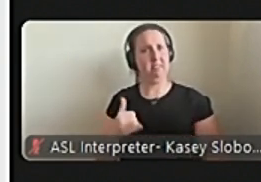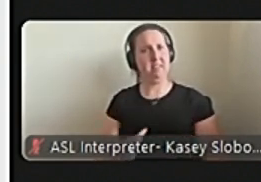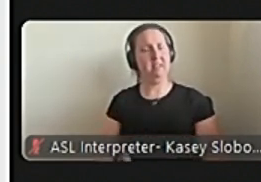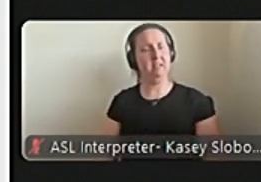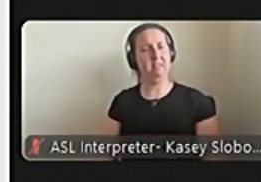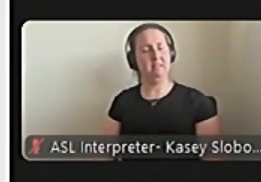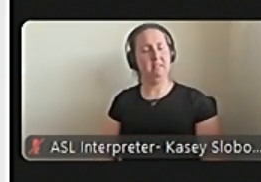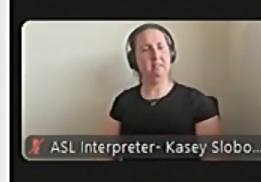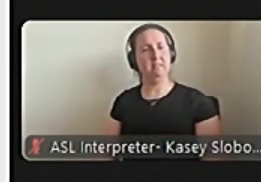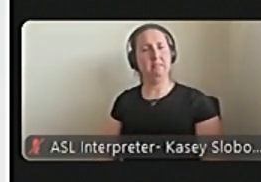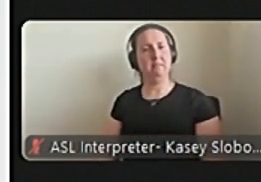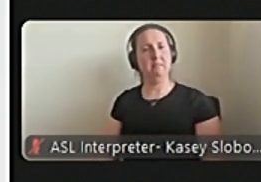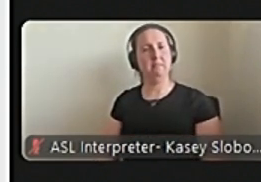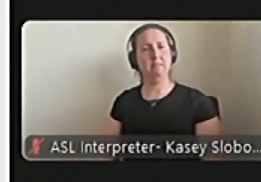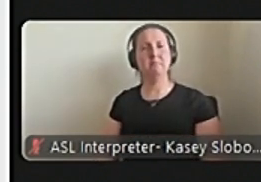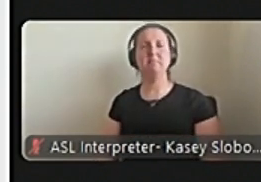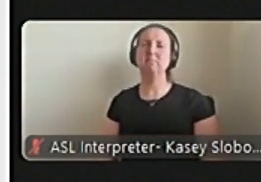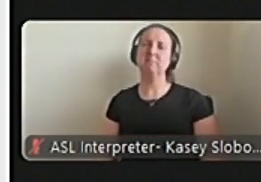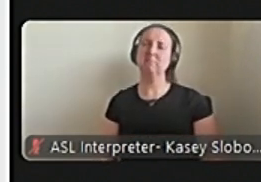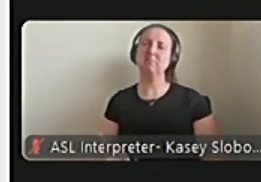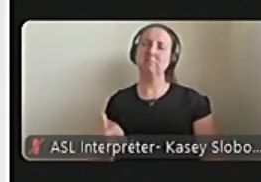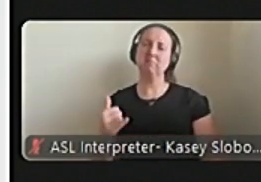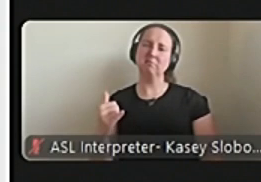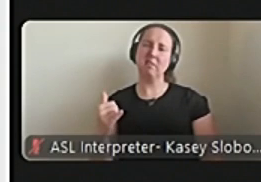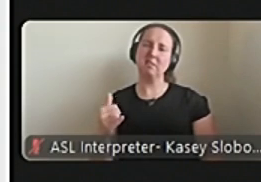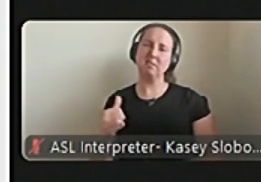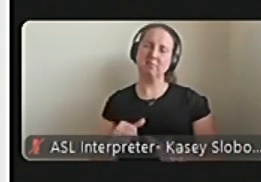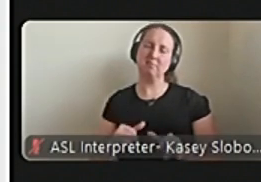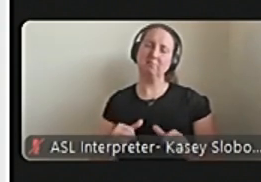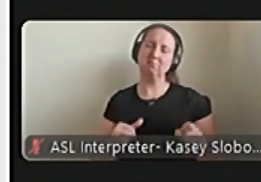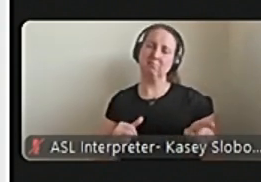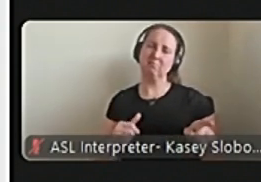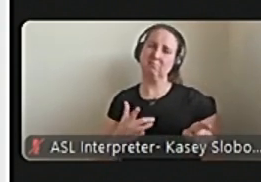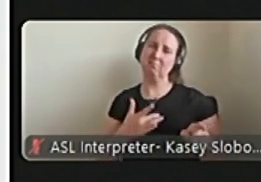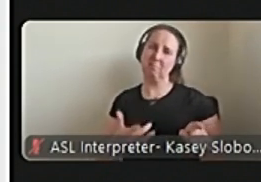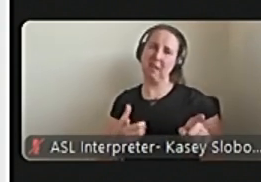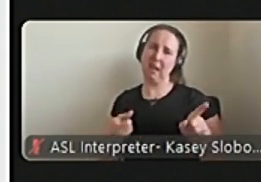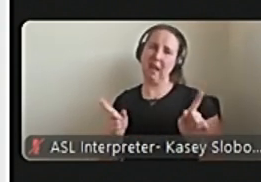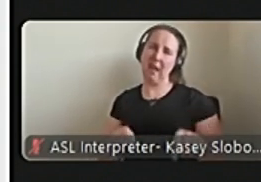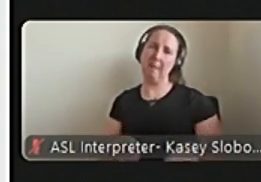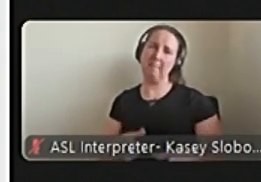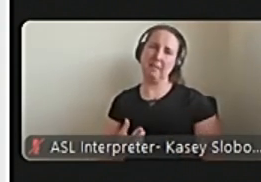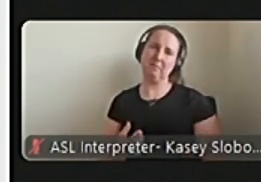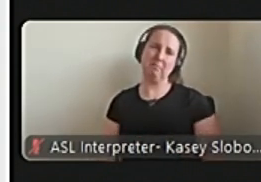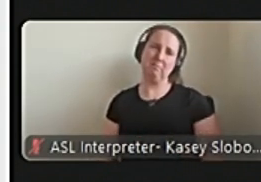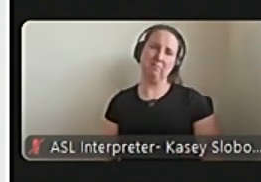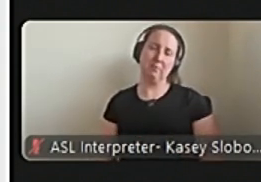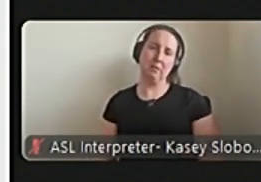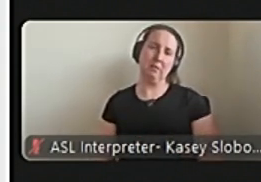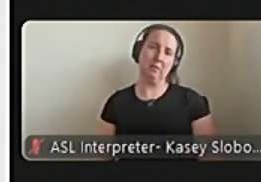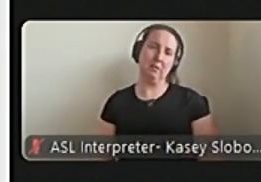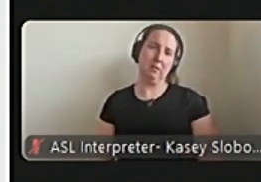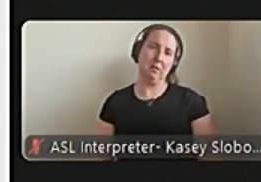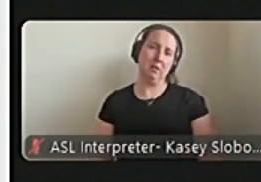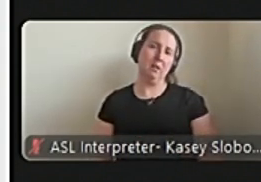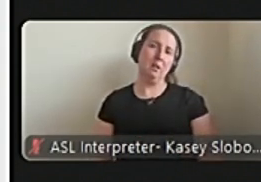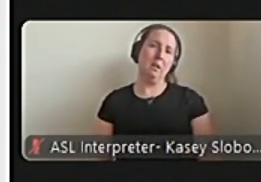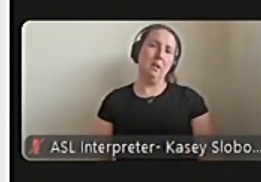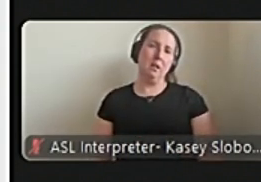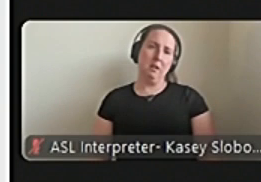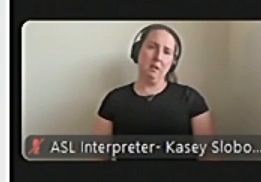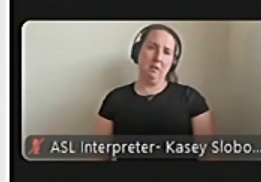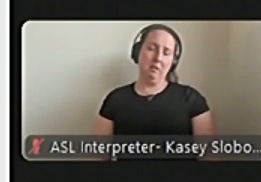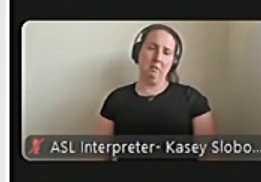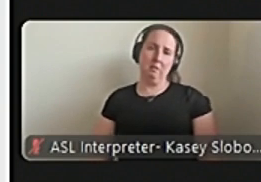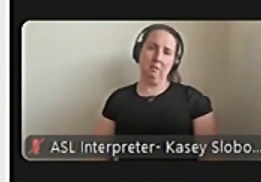is common in the earlier stage, and they ask these kind of questions. What's going on? And they go right to the end